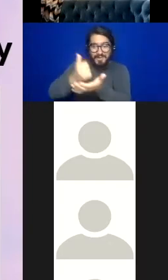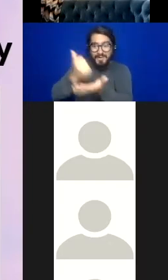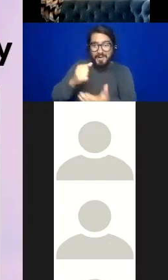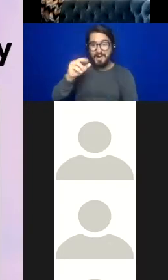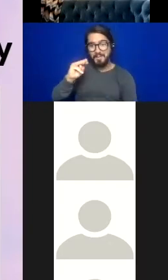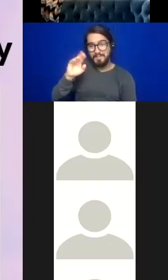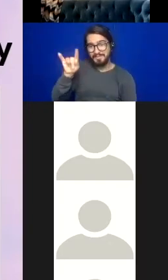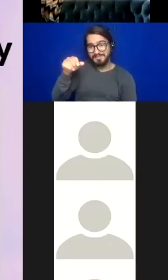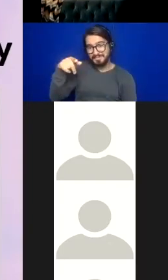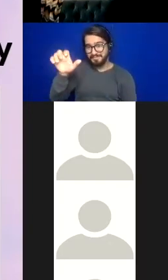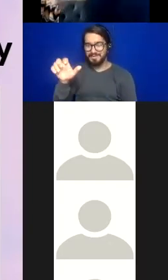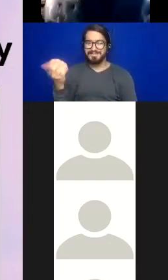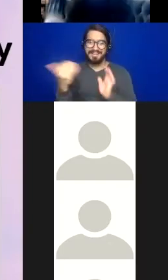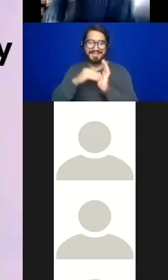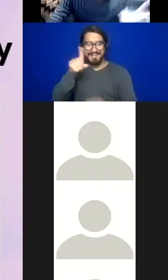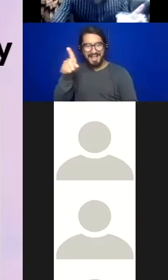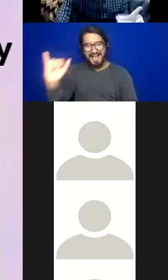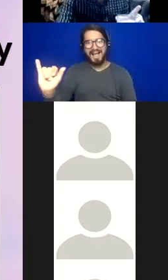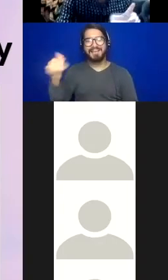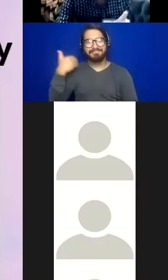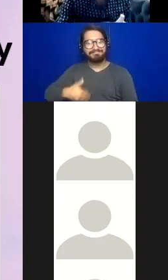is Ali again. Thank you so much for watching.